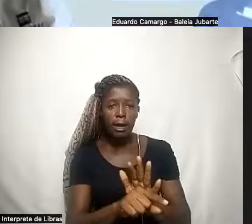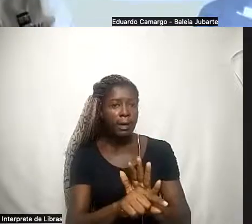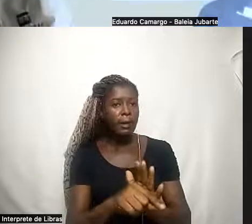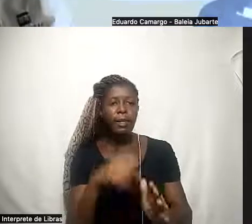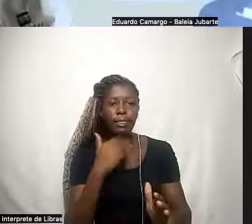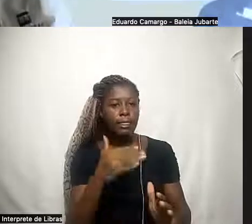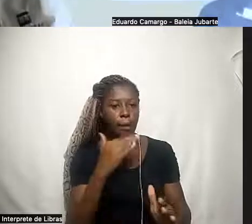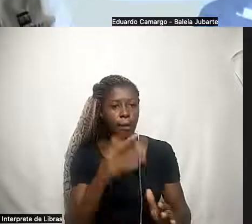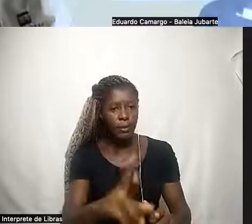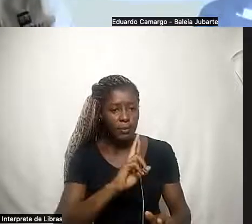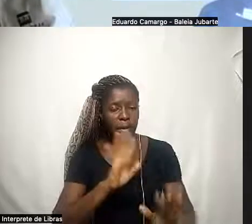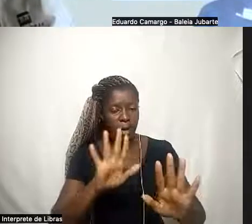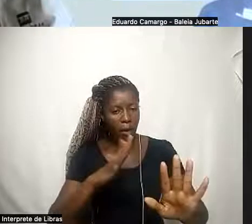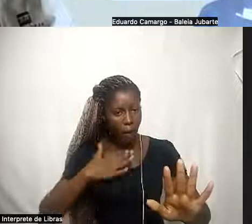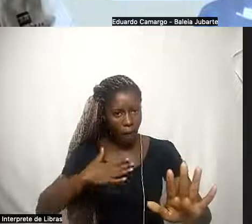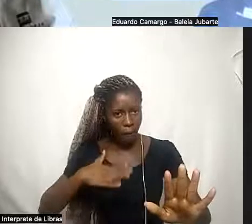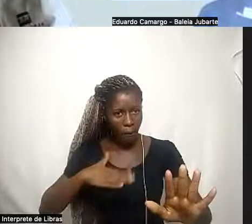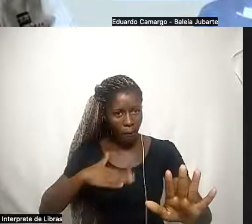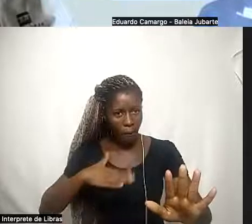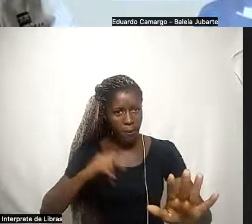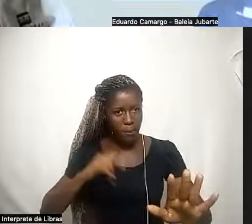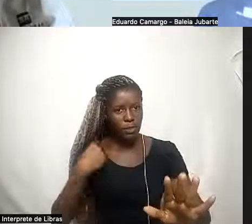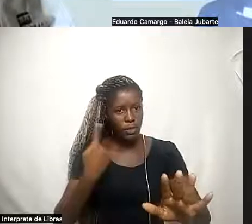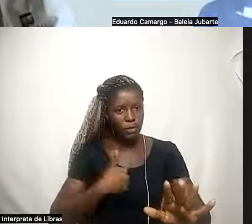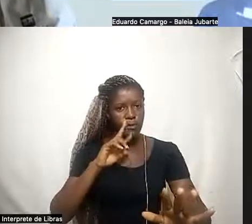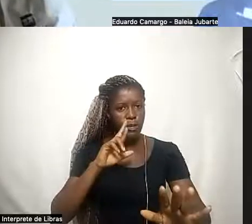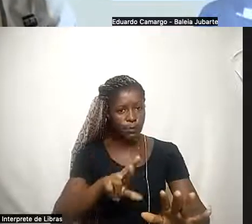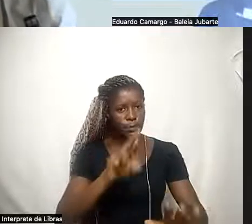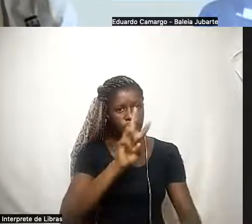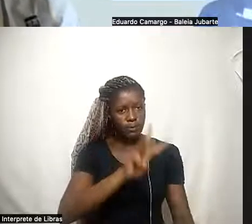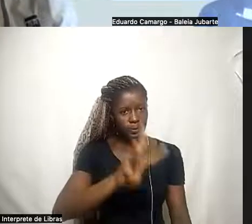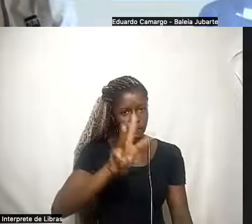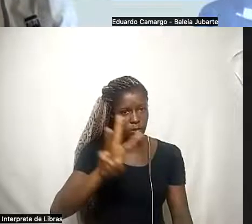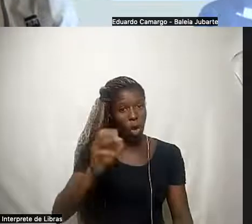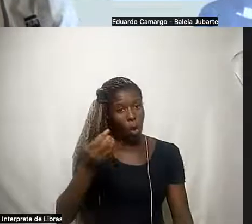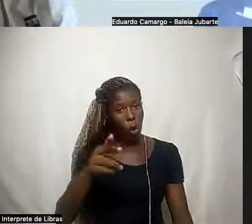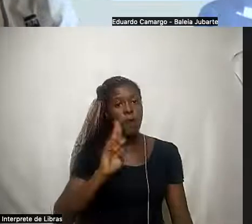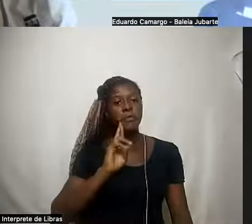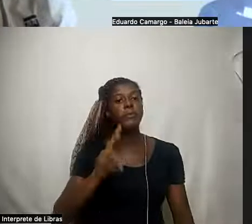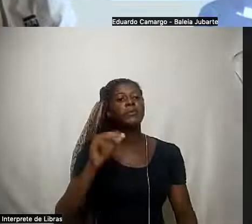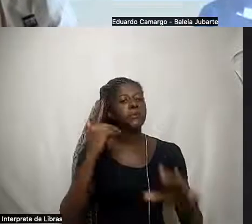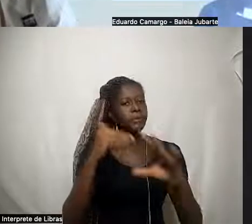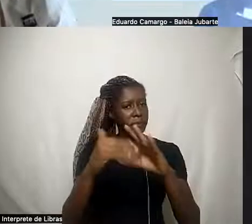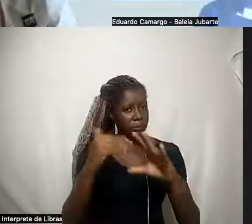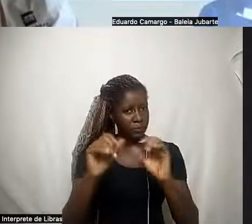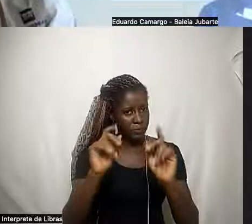via chat or via email later. Next question, to Gregório from Petrobras.